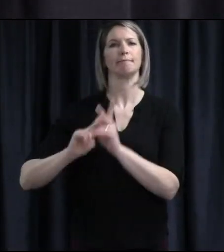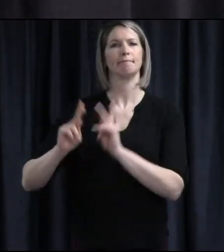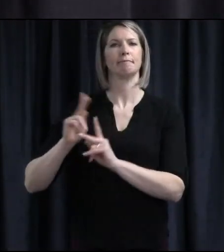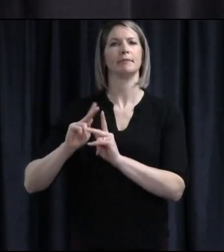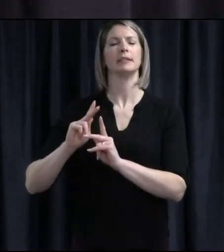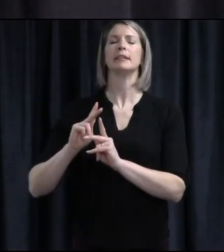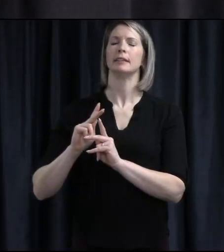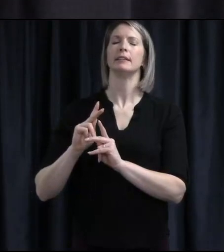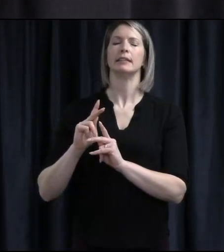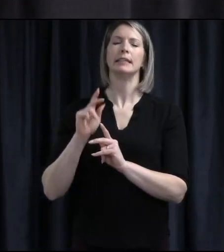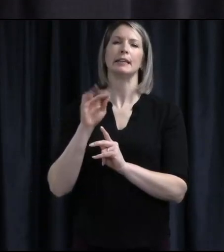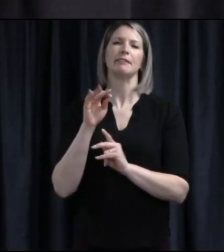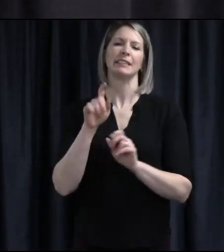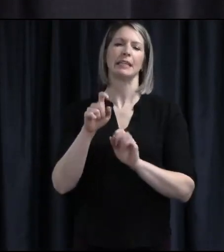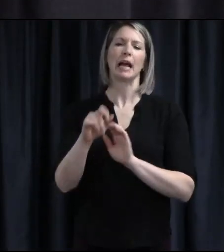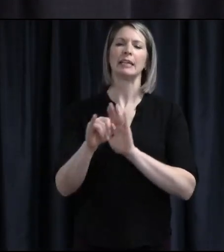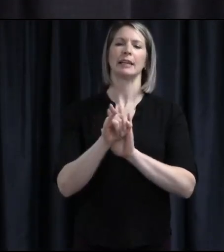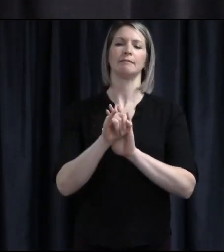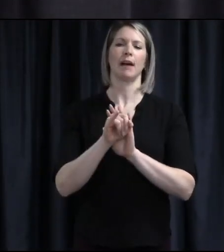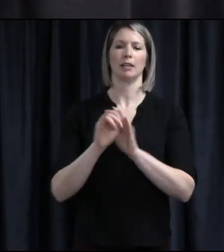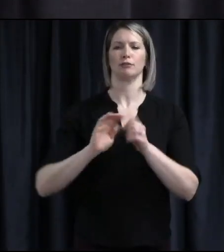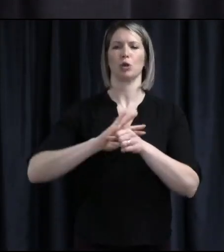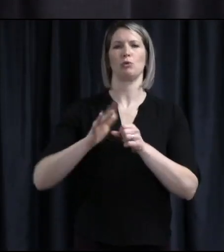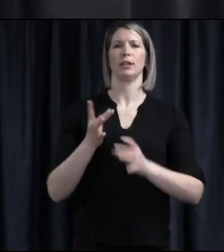to be tested for COVID-19.